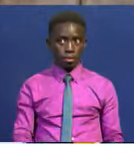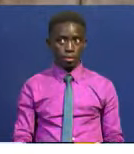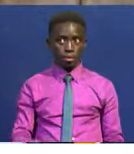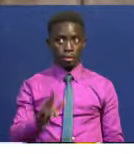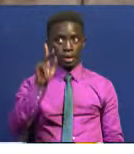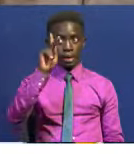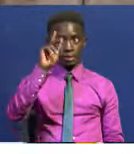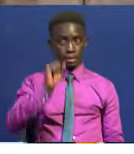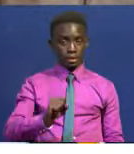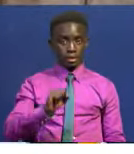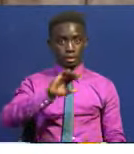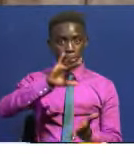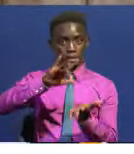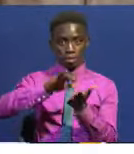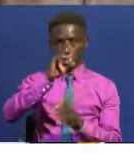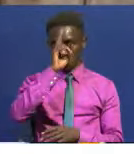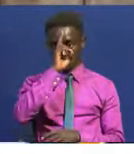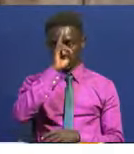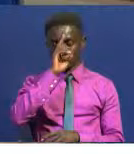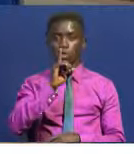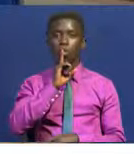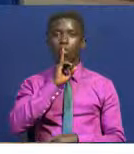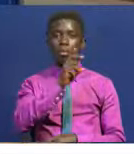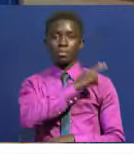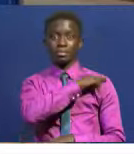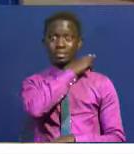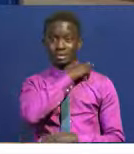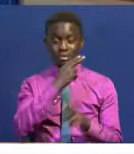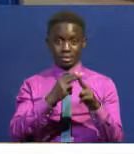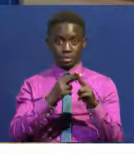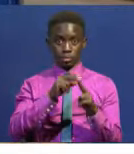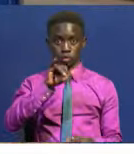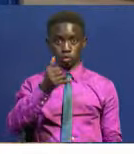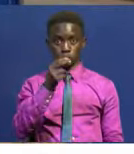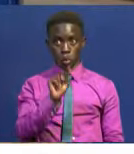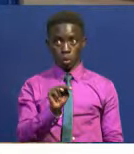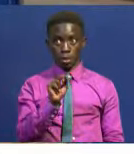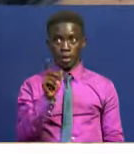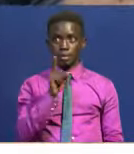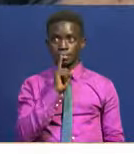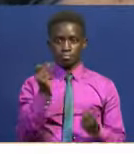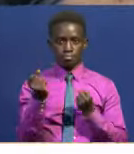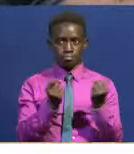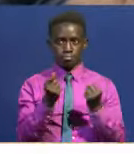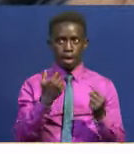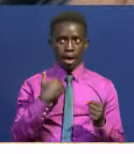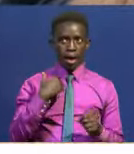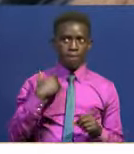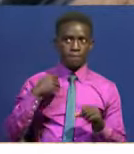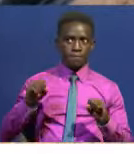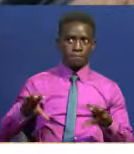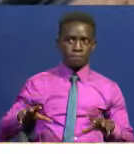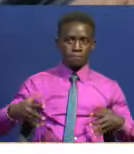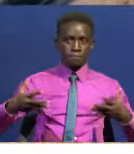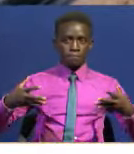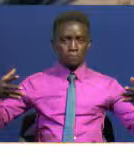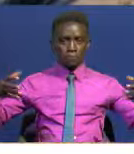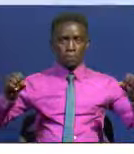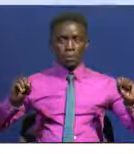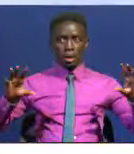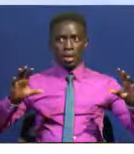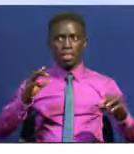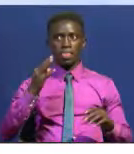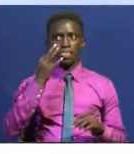Kajiado Central Police Commander John Odhiambo said the suspects were nabbed with vehicle headlights and side mirrors,